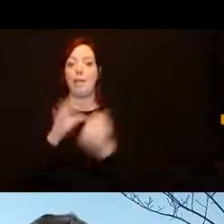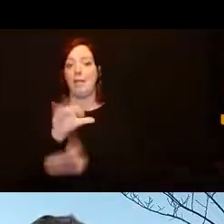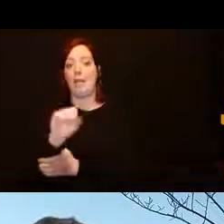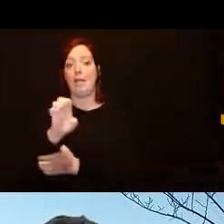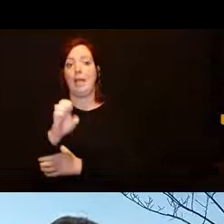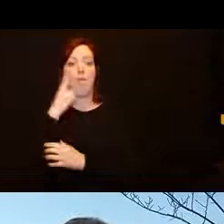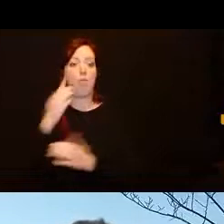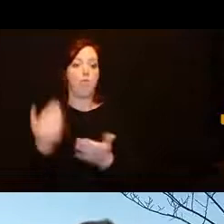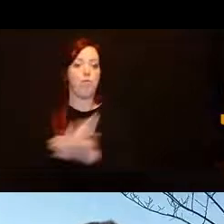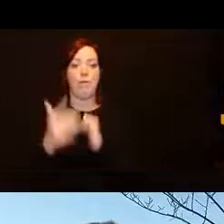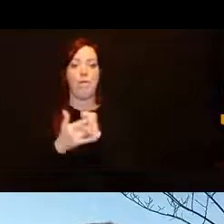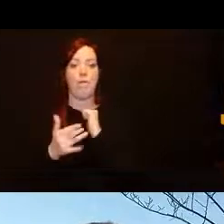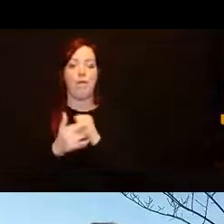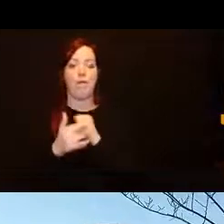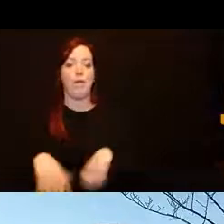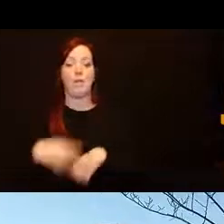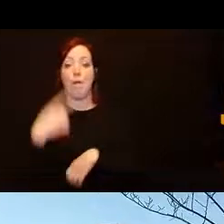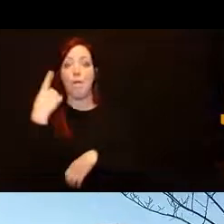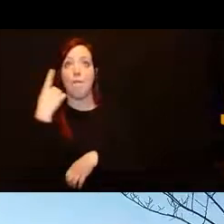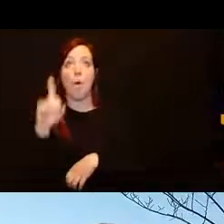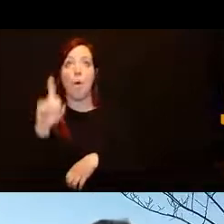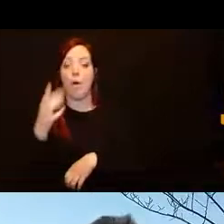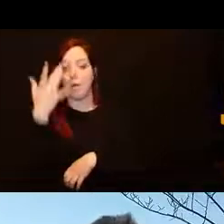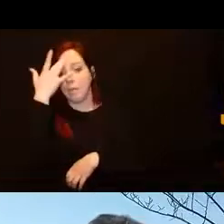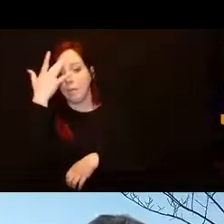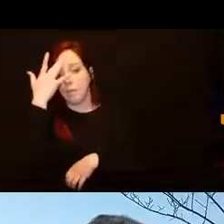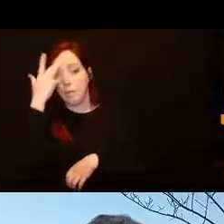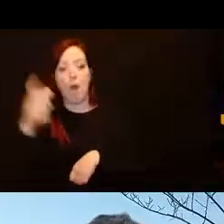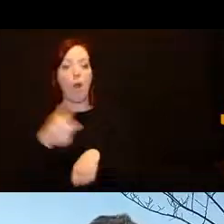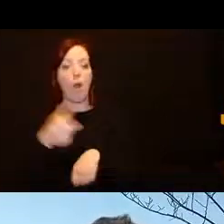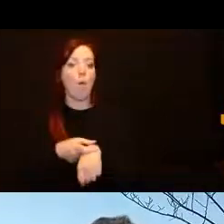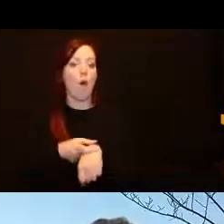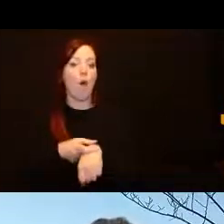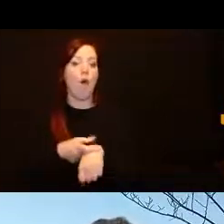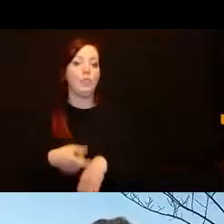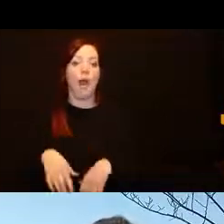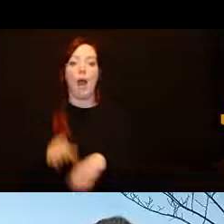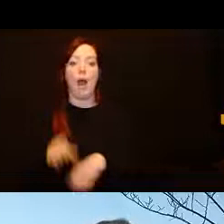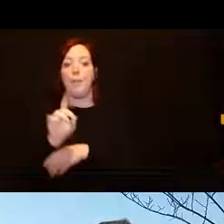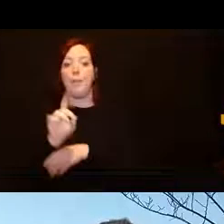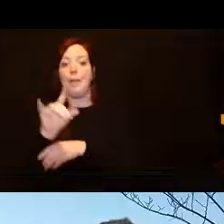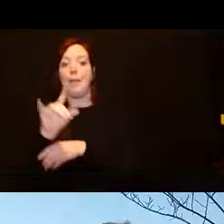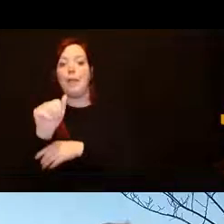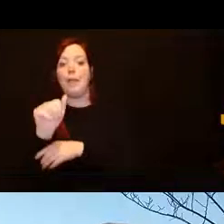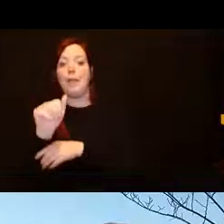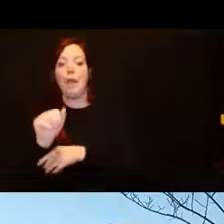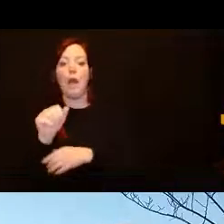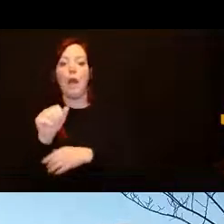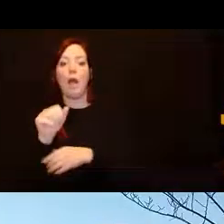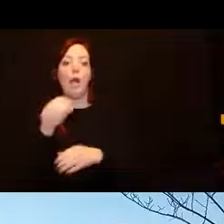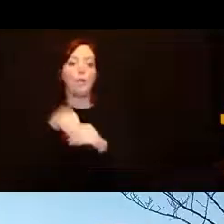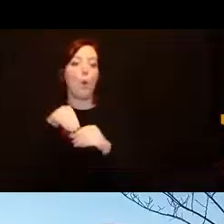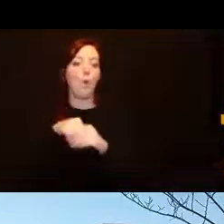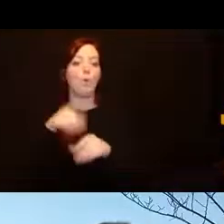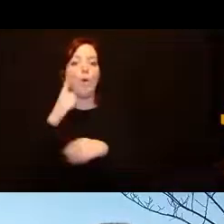storage, or PMP sources from Bluetooth. And H.870 WHO